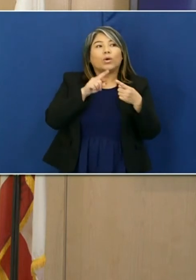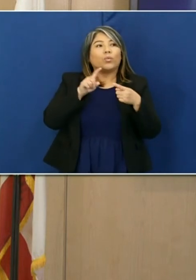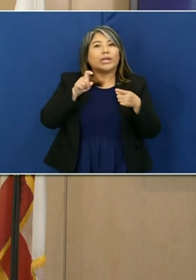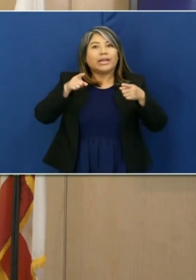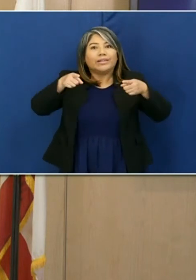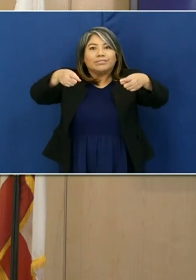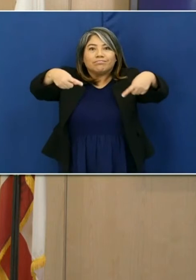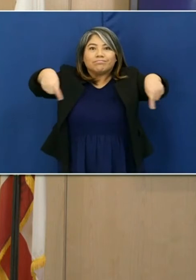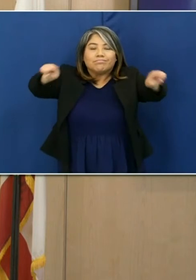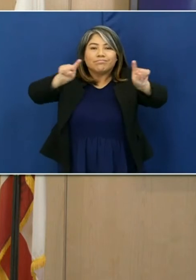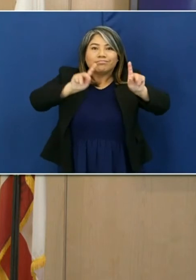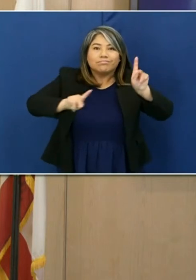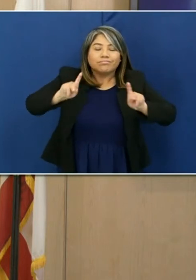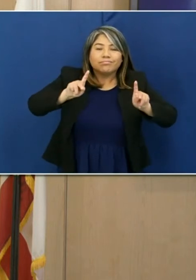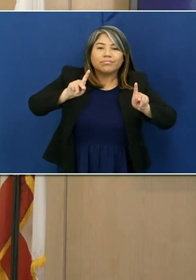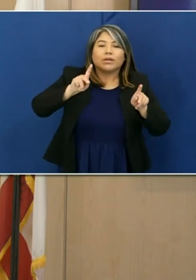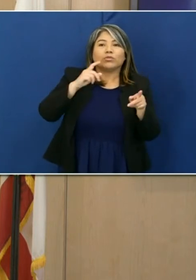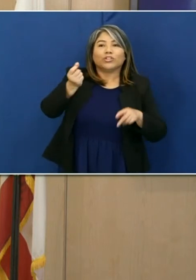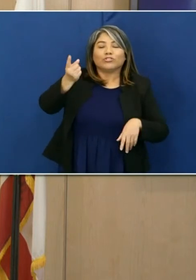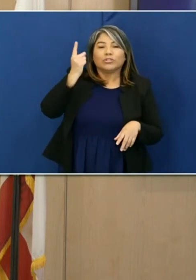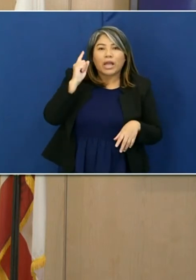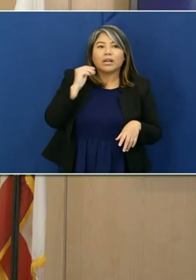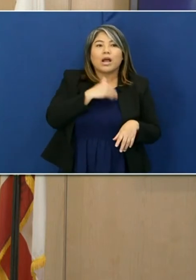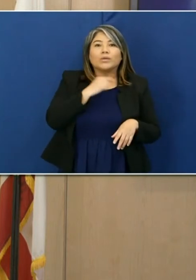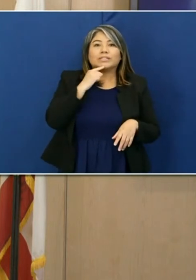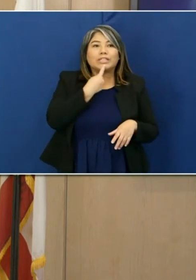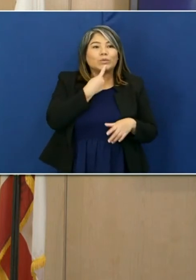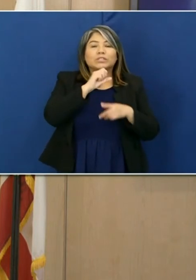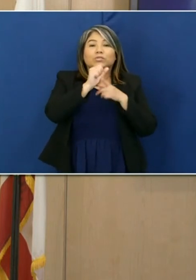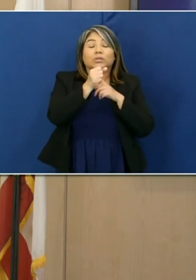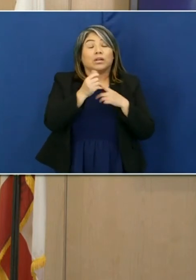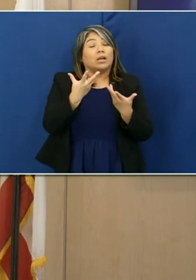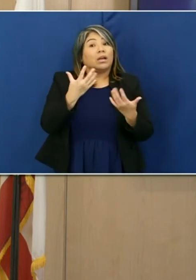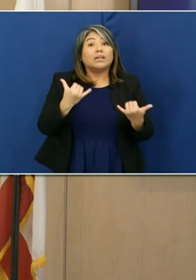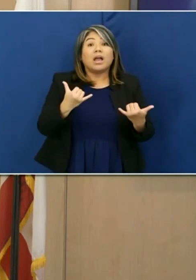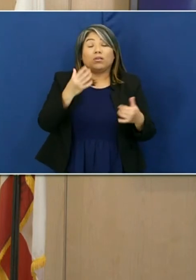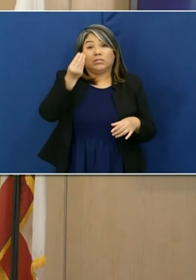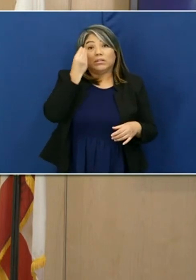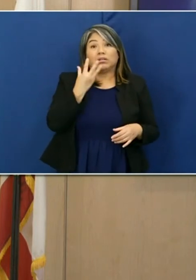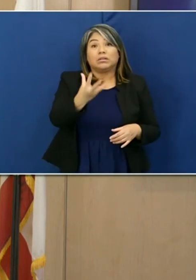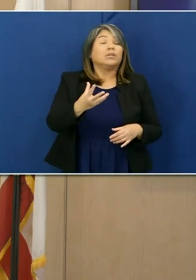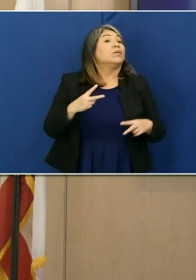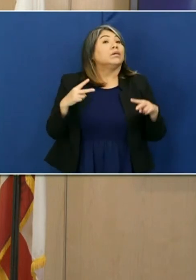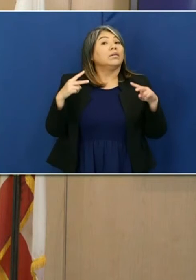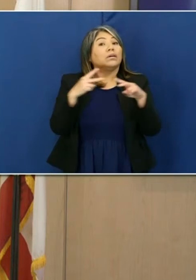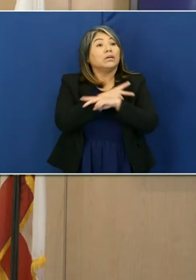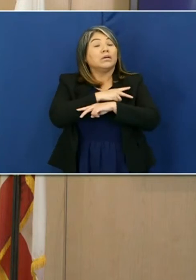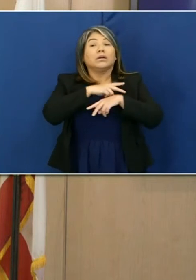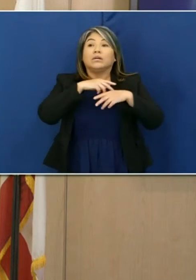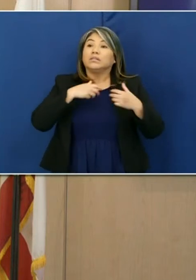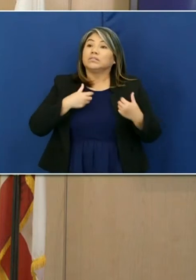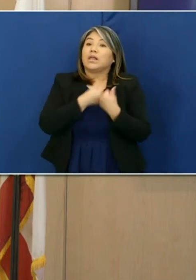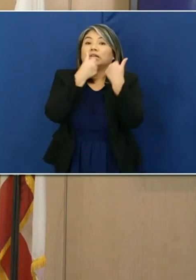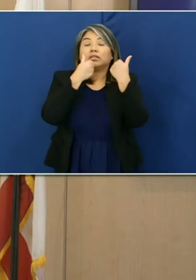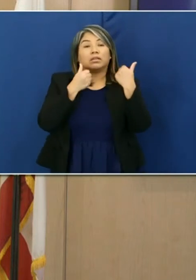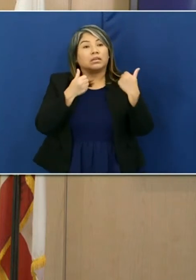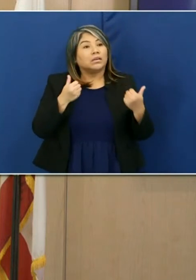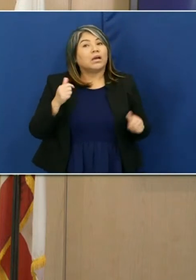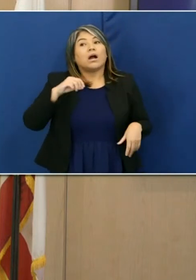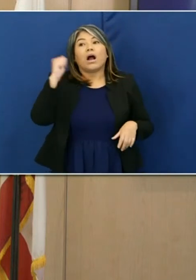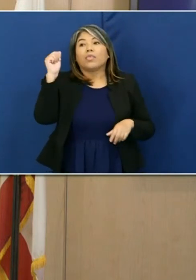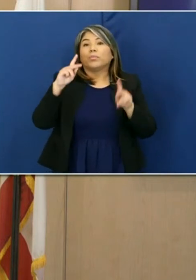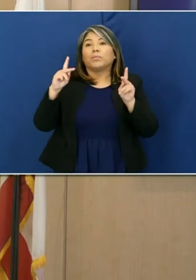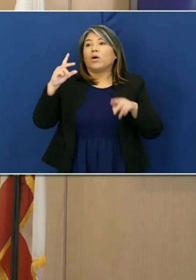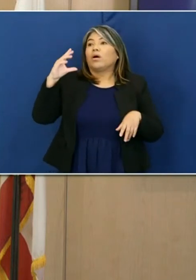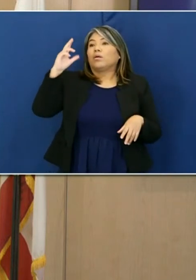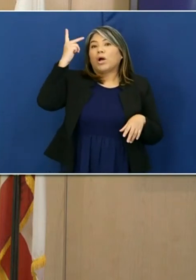to really understand the serious situation we face. And look, it is much more challenging. We're in an environment where other elected leaders go out and say this isn't real